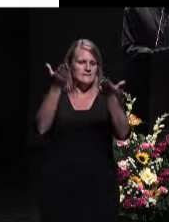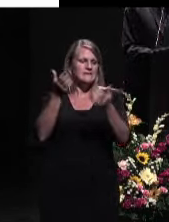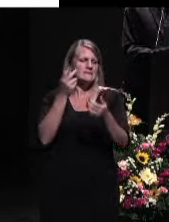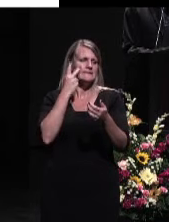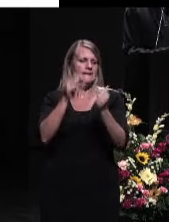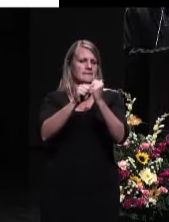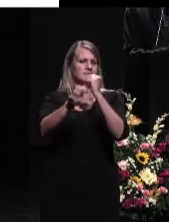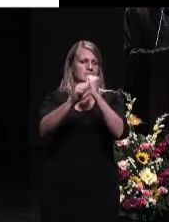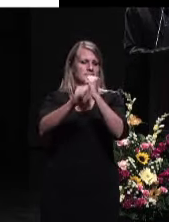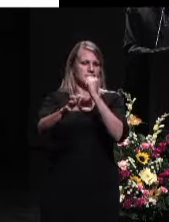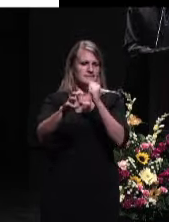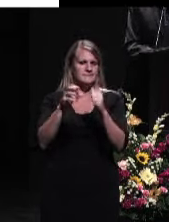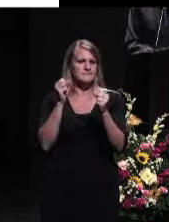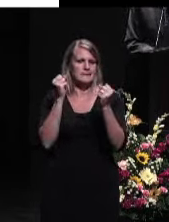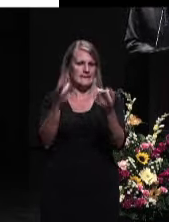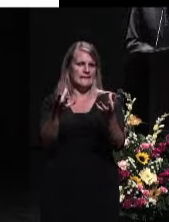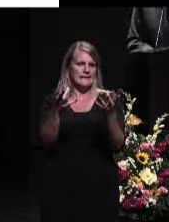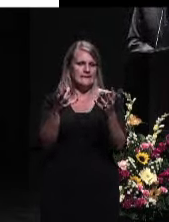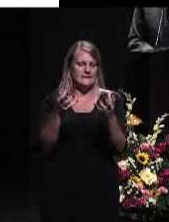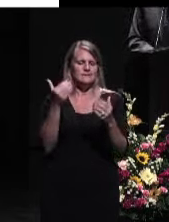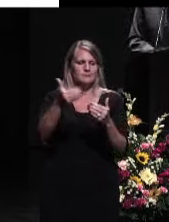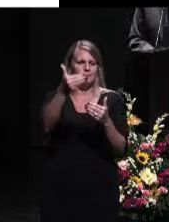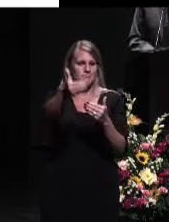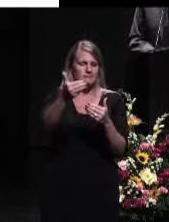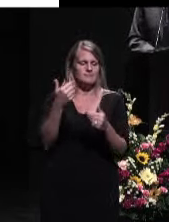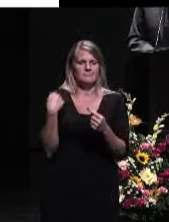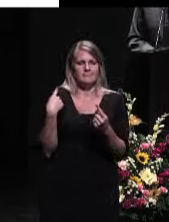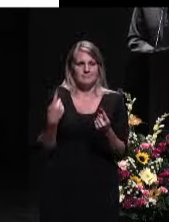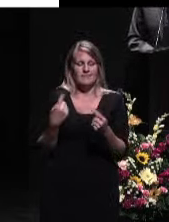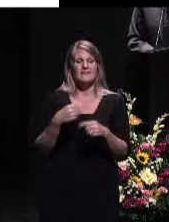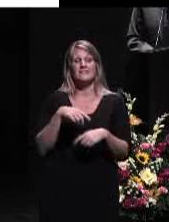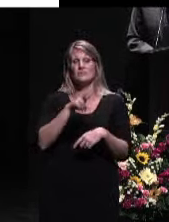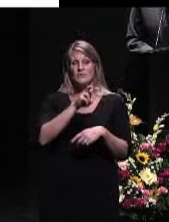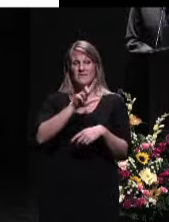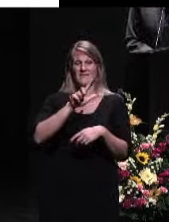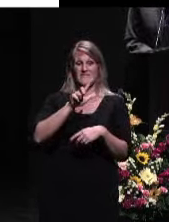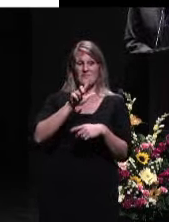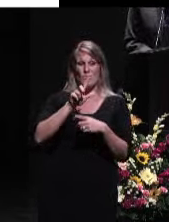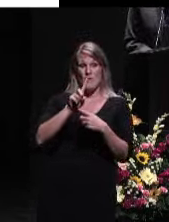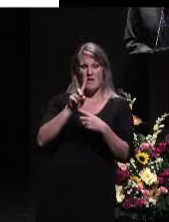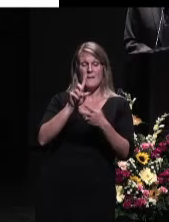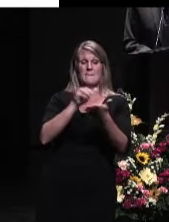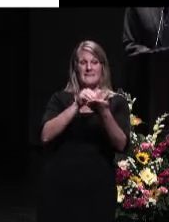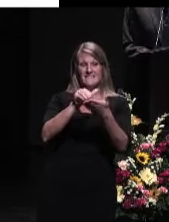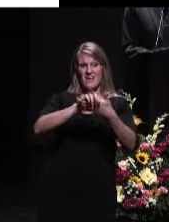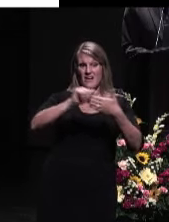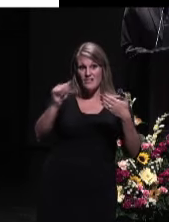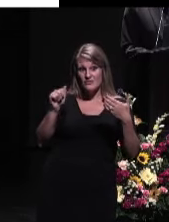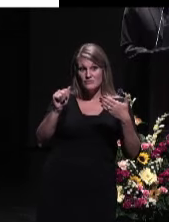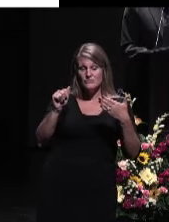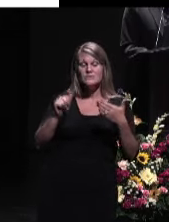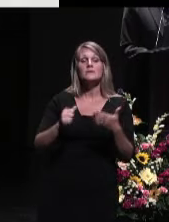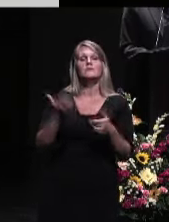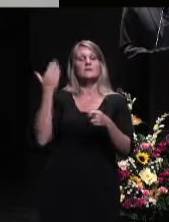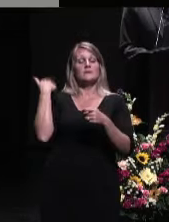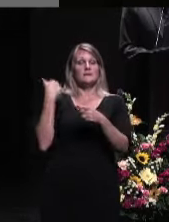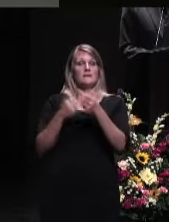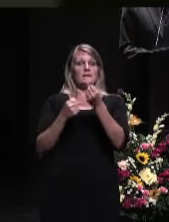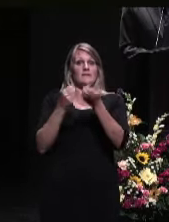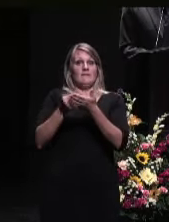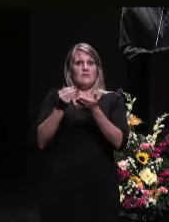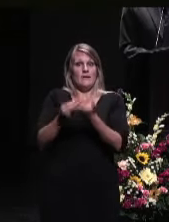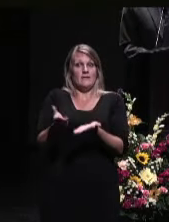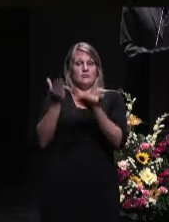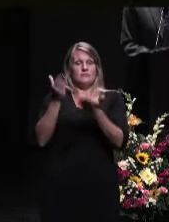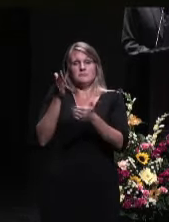we were able to raise over $251 million, $250 million. Our previous campaign, which ended in